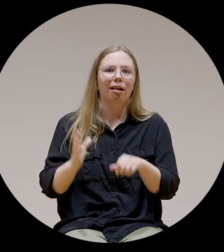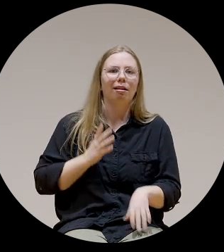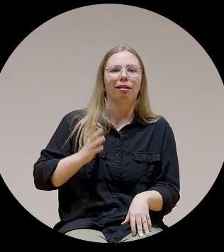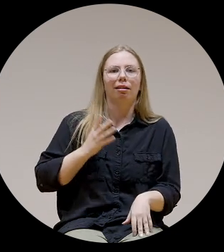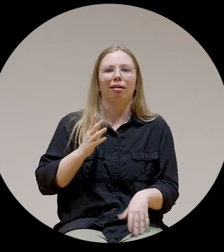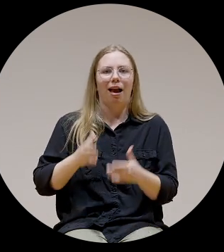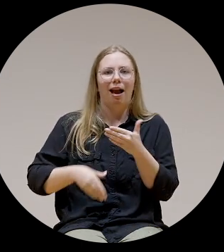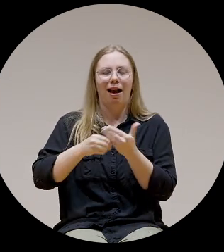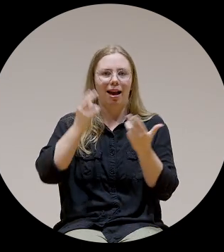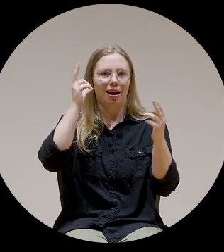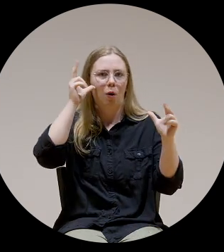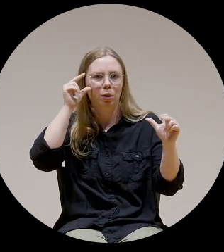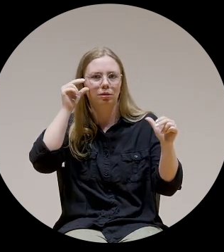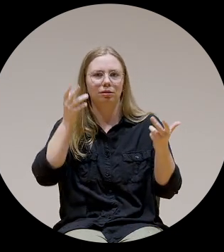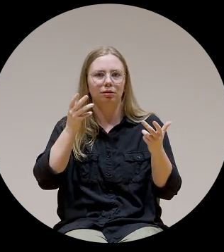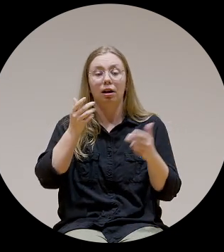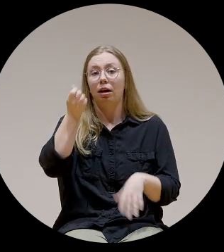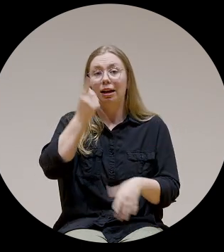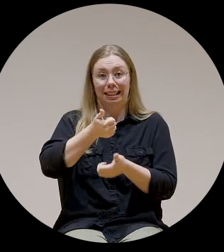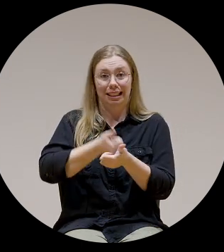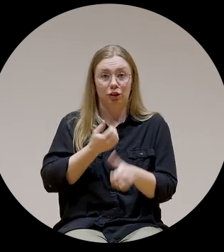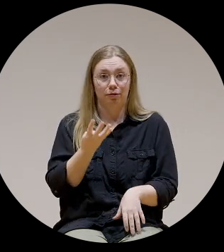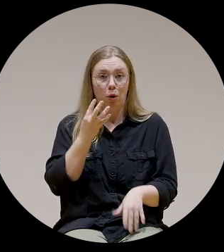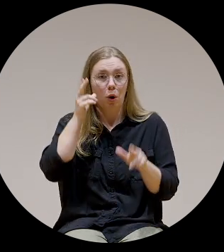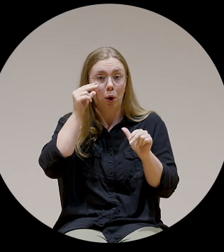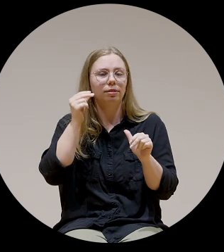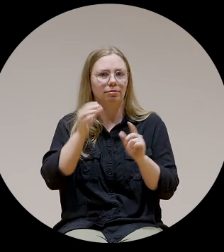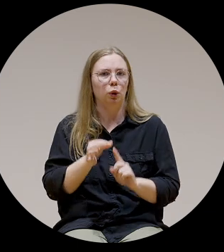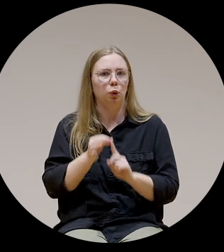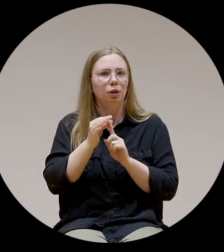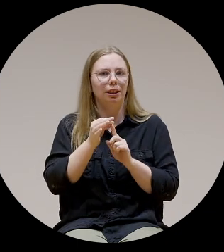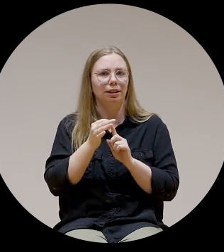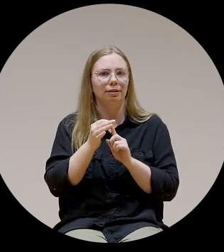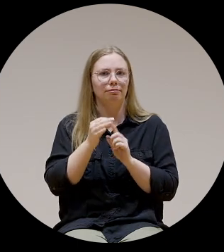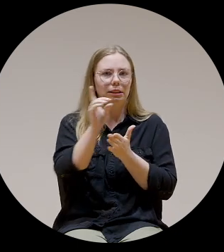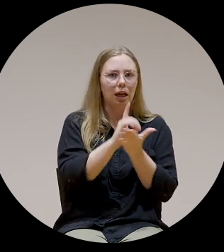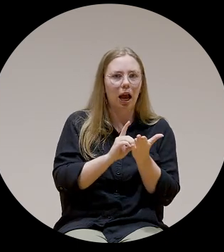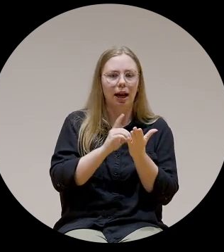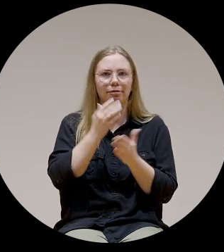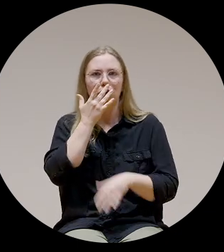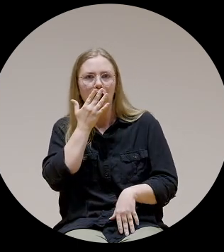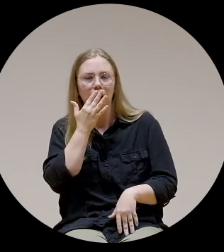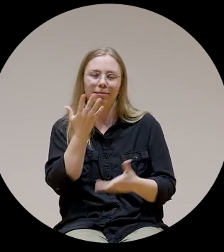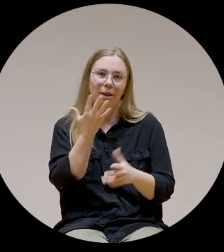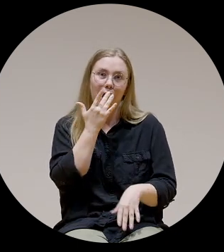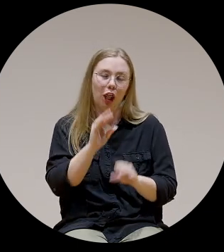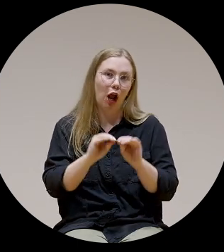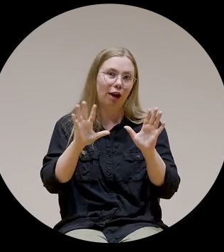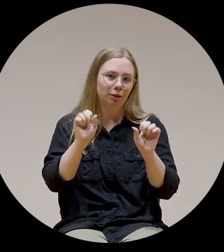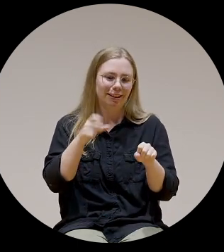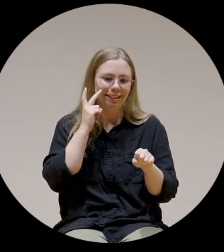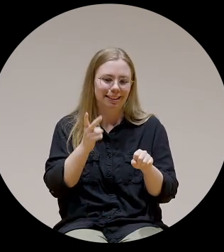And each of those four horses is distinct, and not only in its coloring, which is pretty apparent,